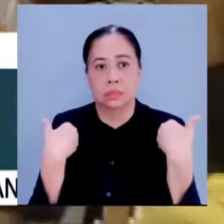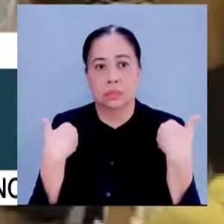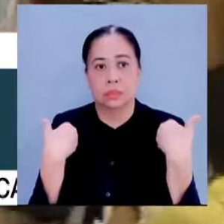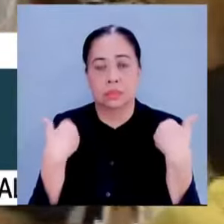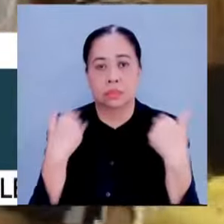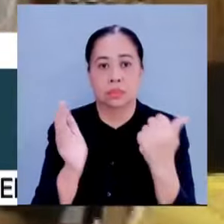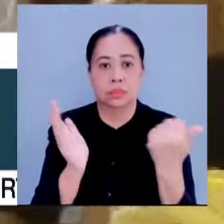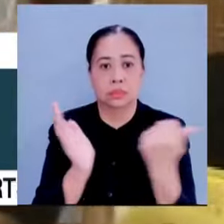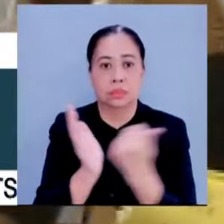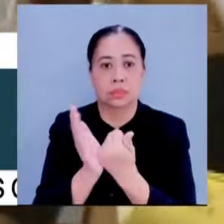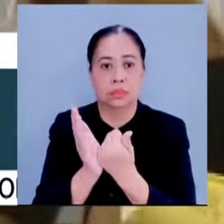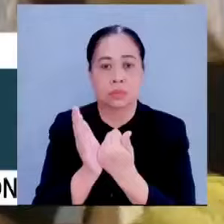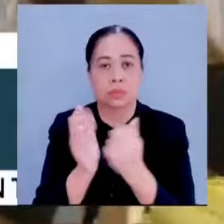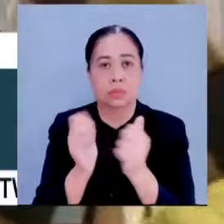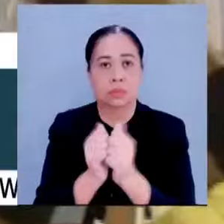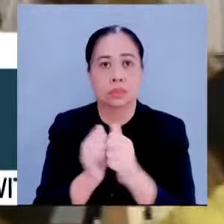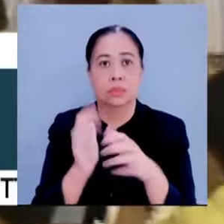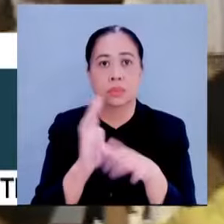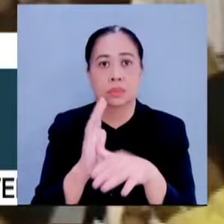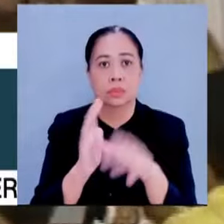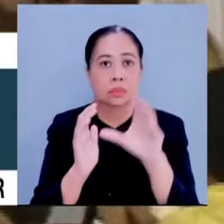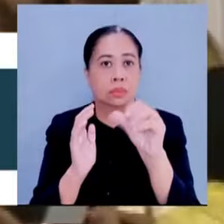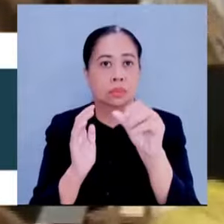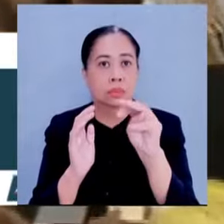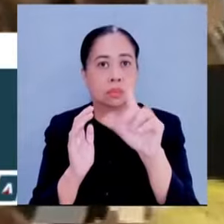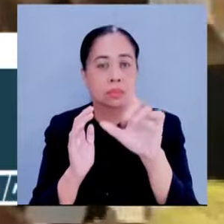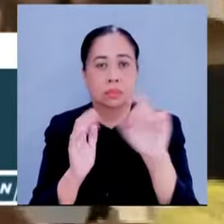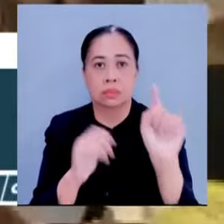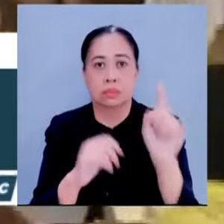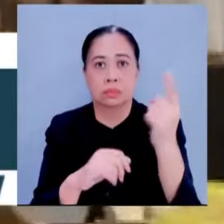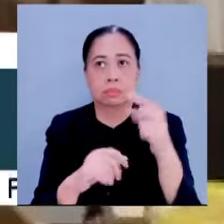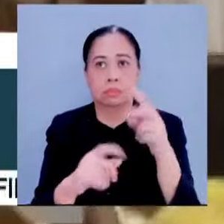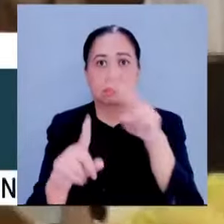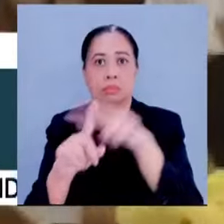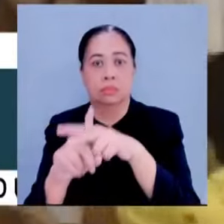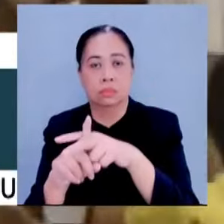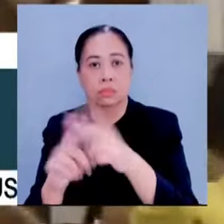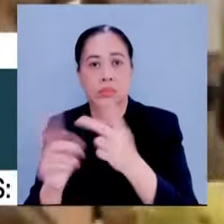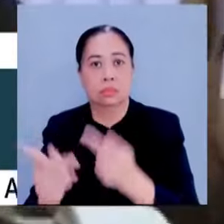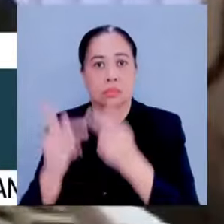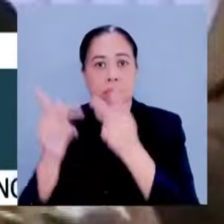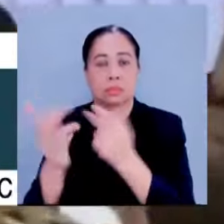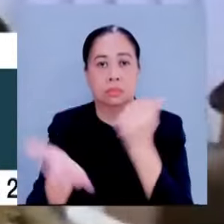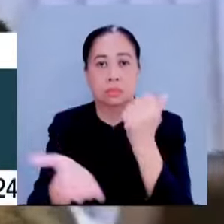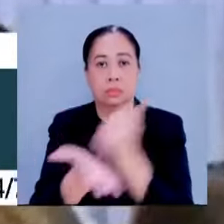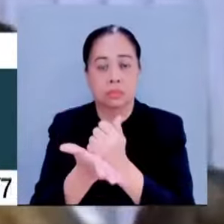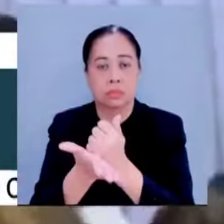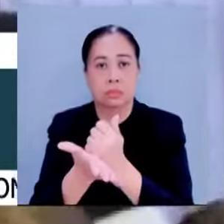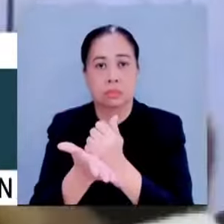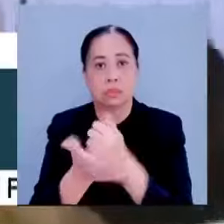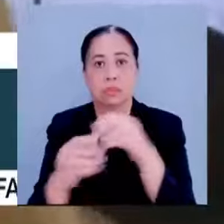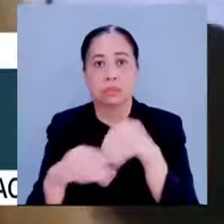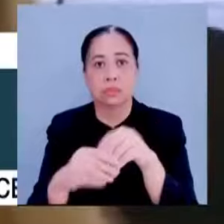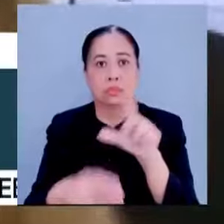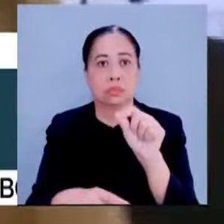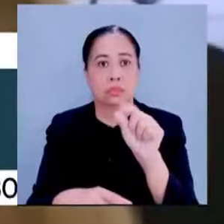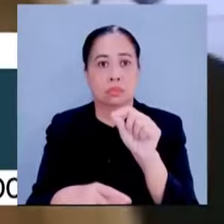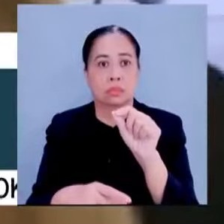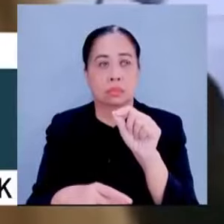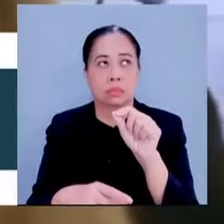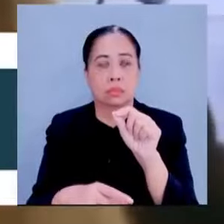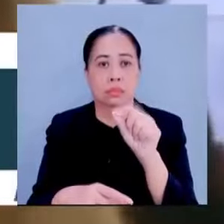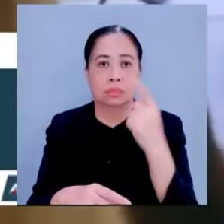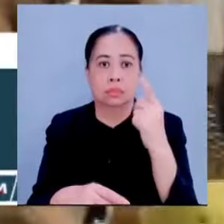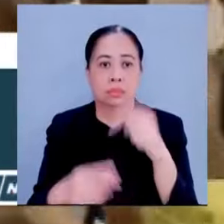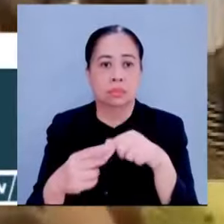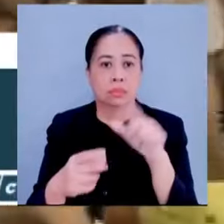tried to accredit with the COMELEC. It first filed its petition for accreditation in 2020 for purposes